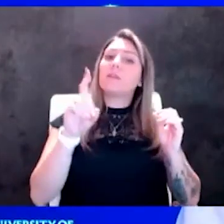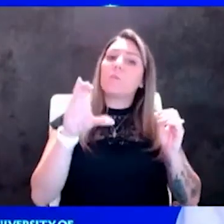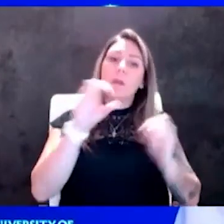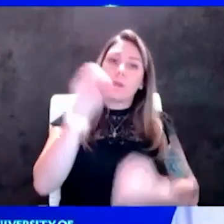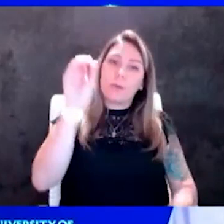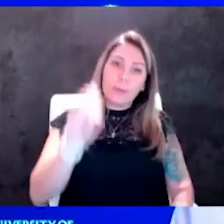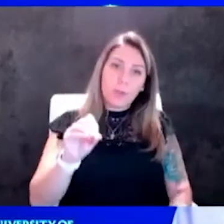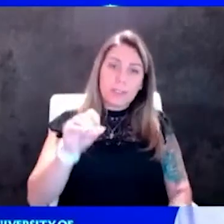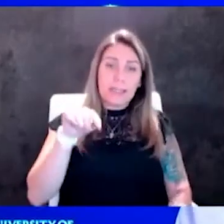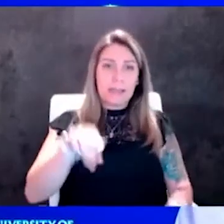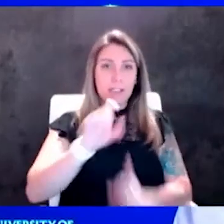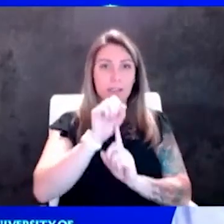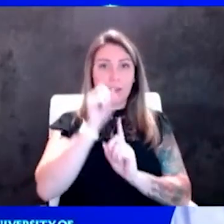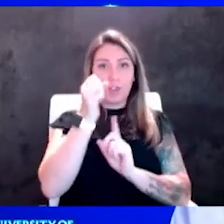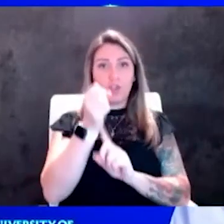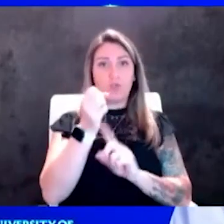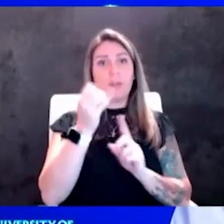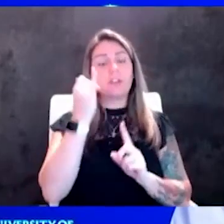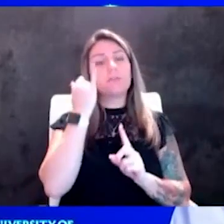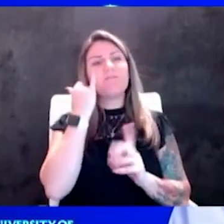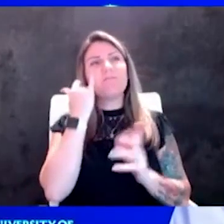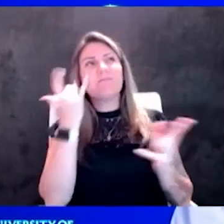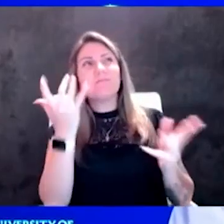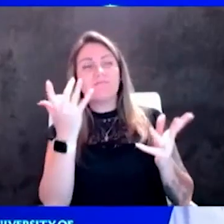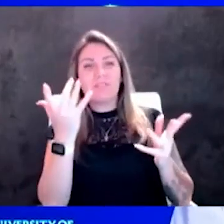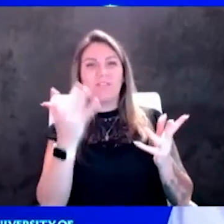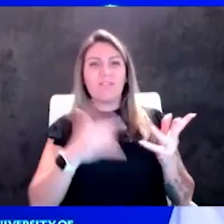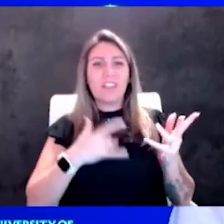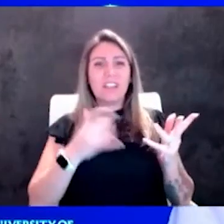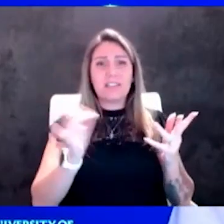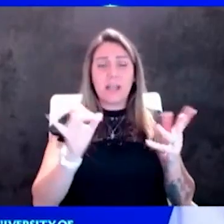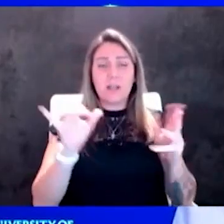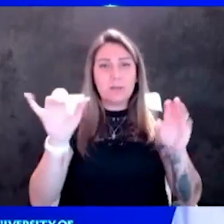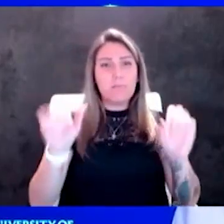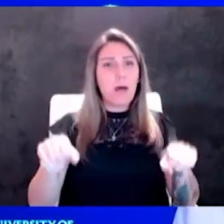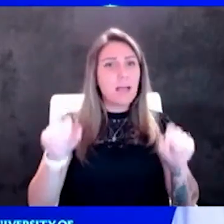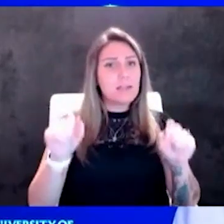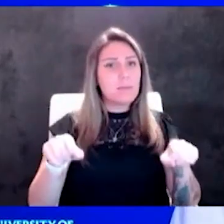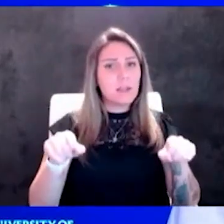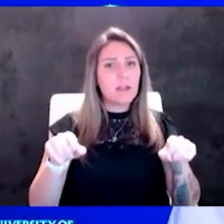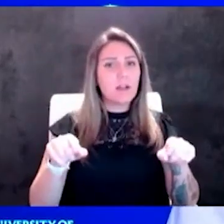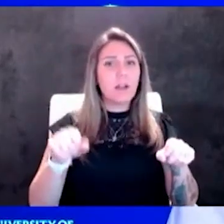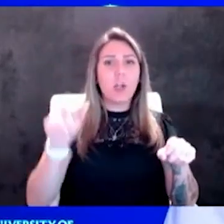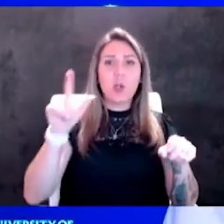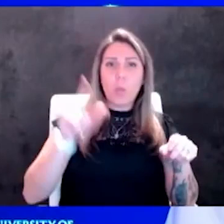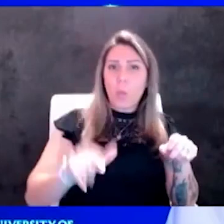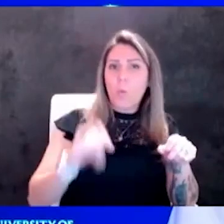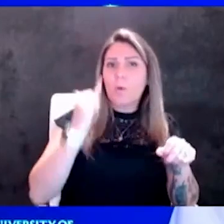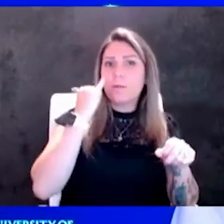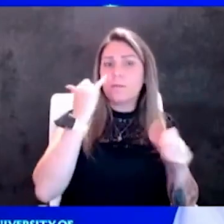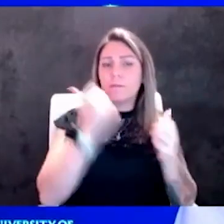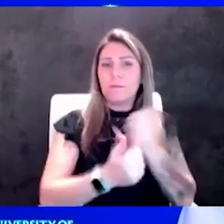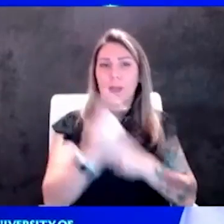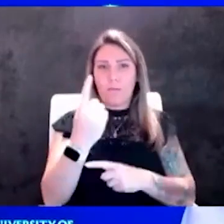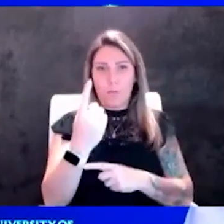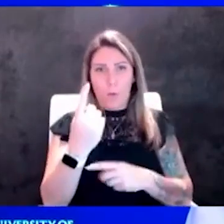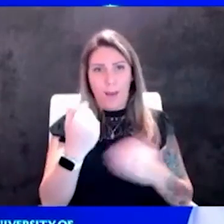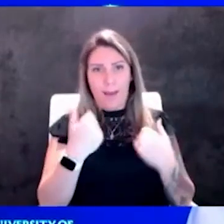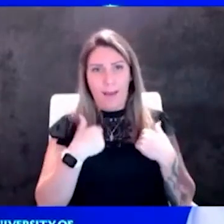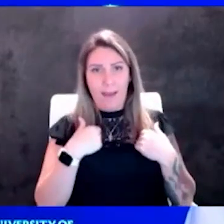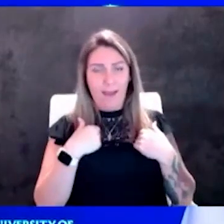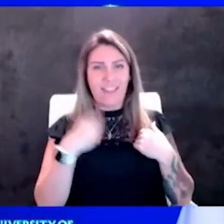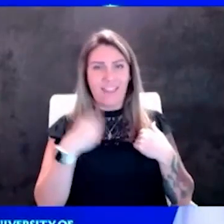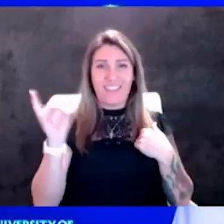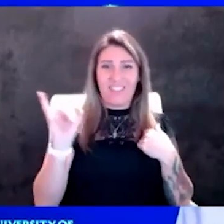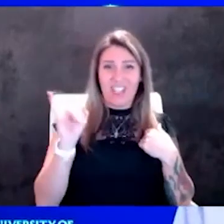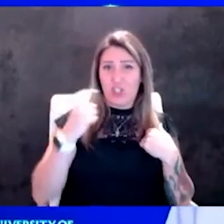scenario here, it feels like there is a probability that is a little bit lower if everybody had the infection